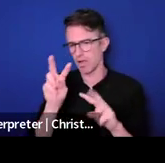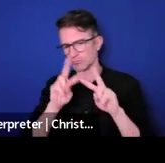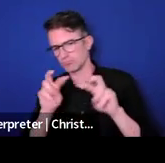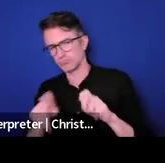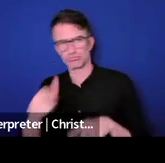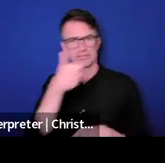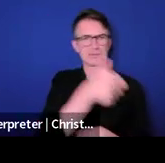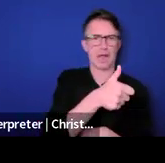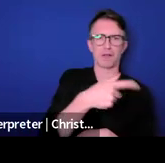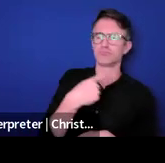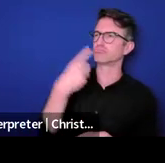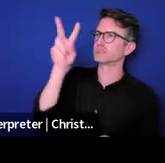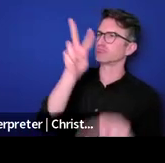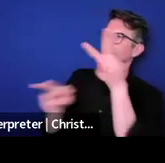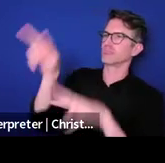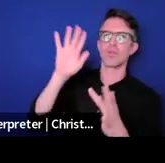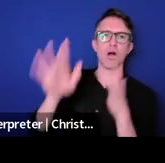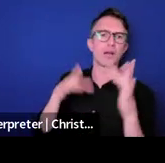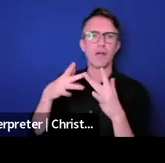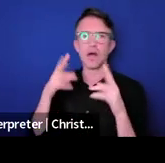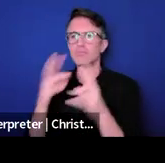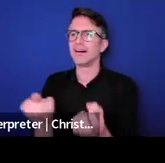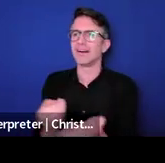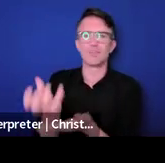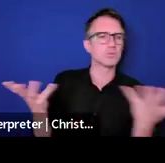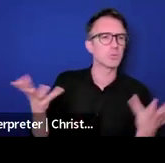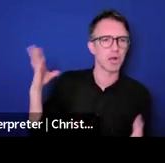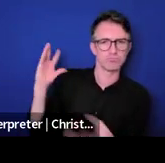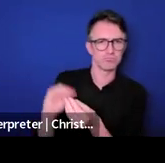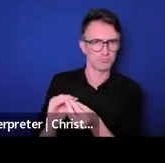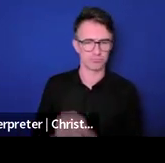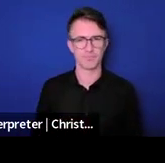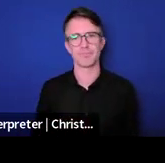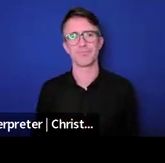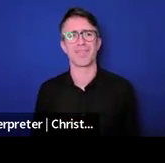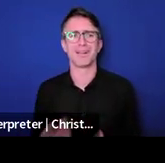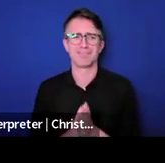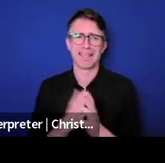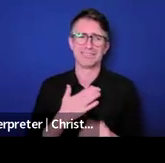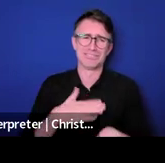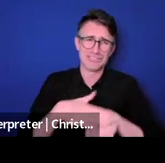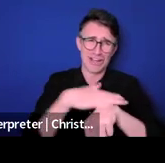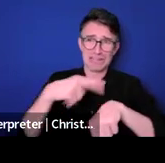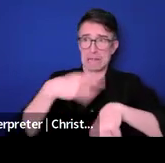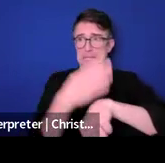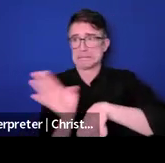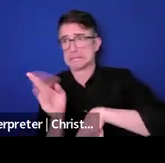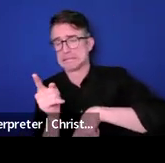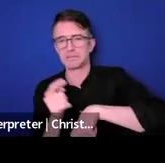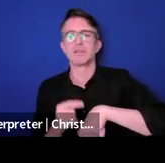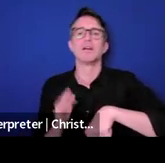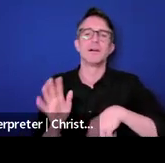for now, I think apologies for not having a proper Q&A session, but hopefully you've got the answers you need.